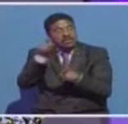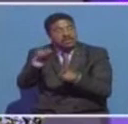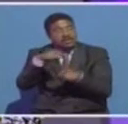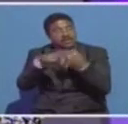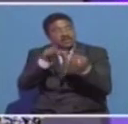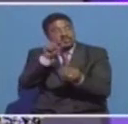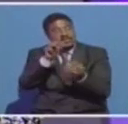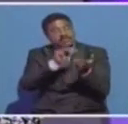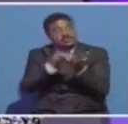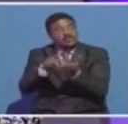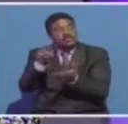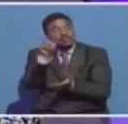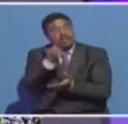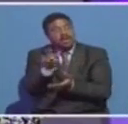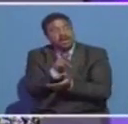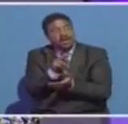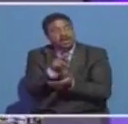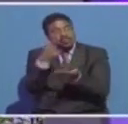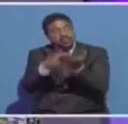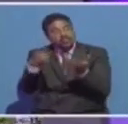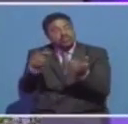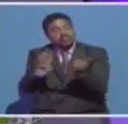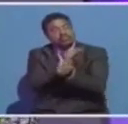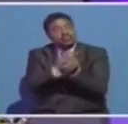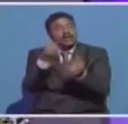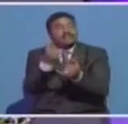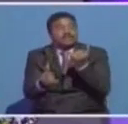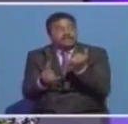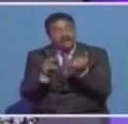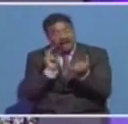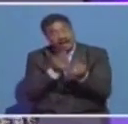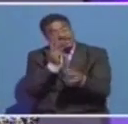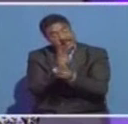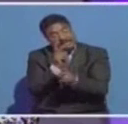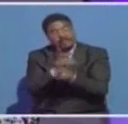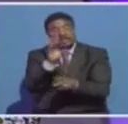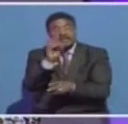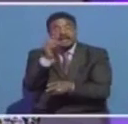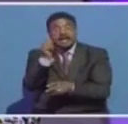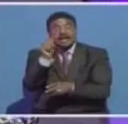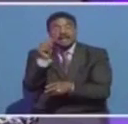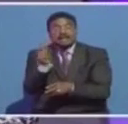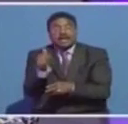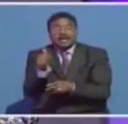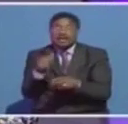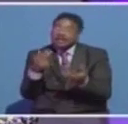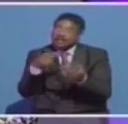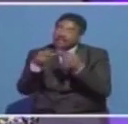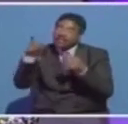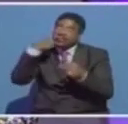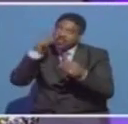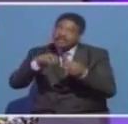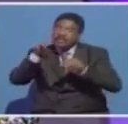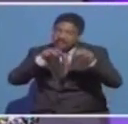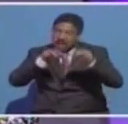million US worth of goods were destroyed. So we have the database for this. Clearly, we need to do more to manage disasters